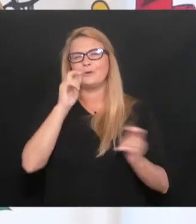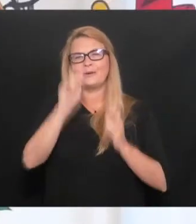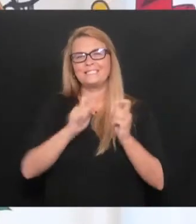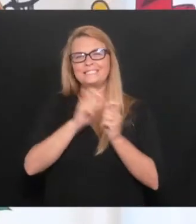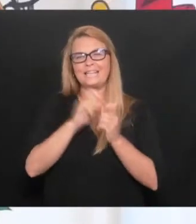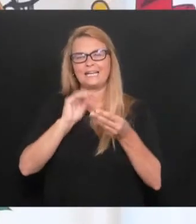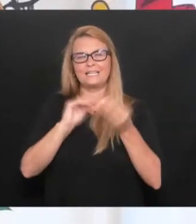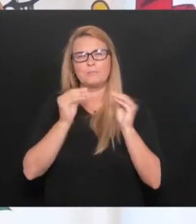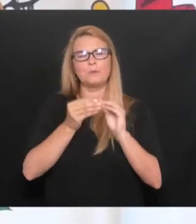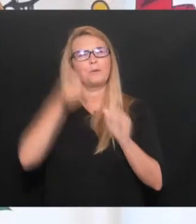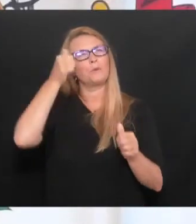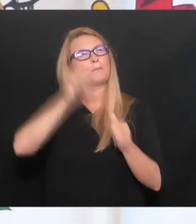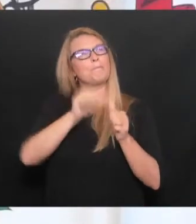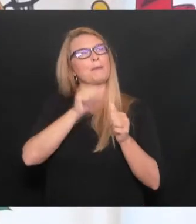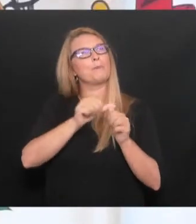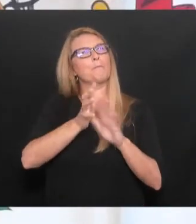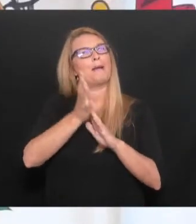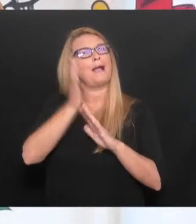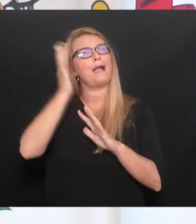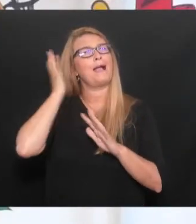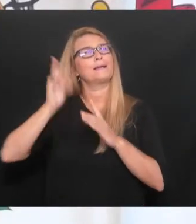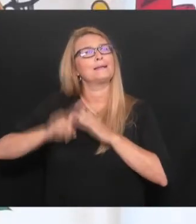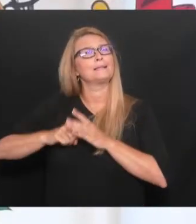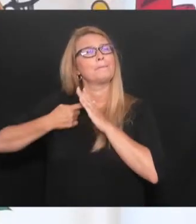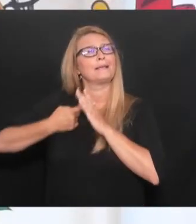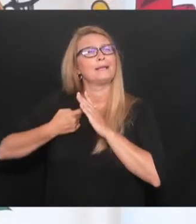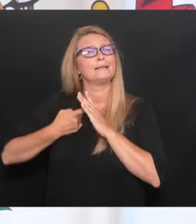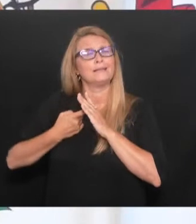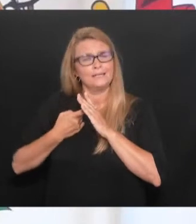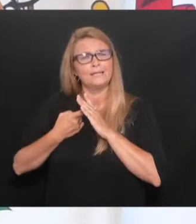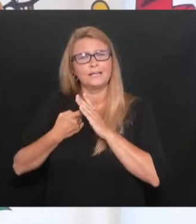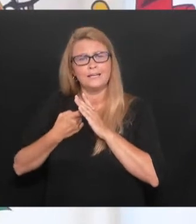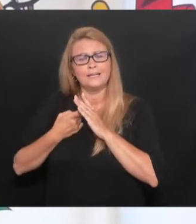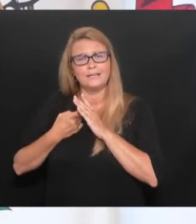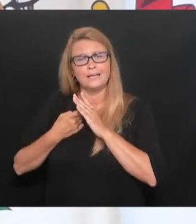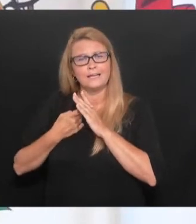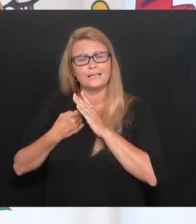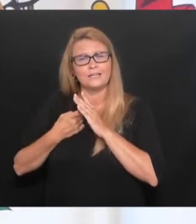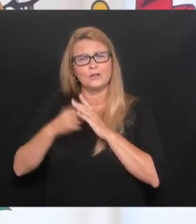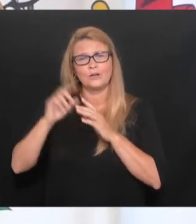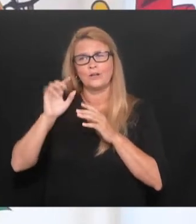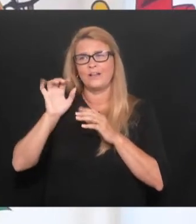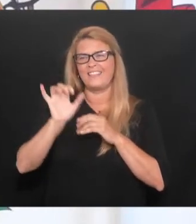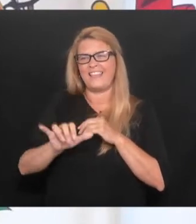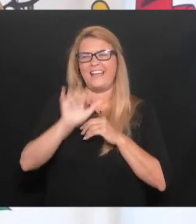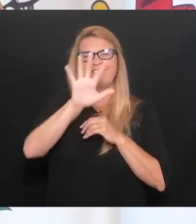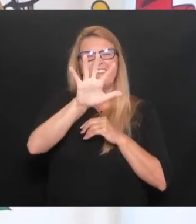but remember we started out, that at the time that